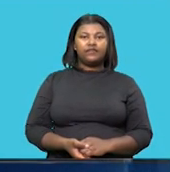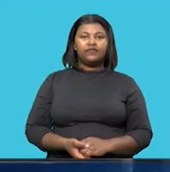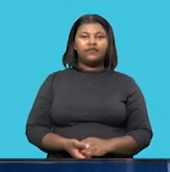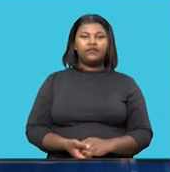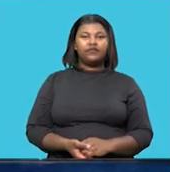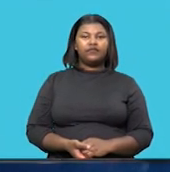TV